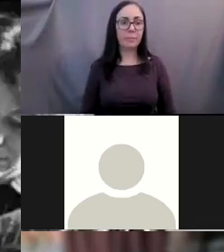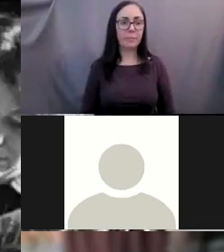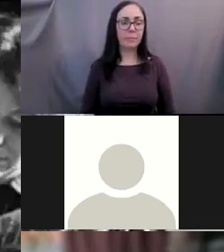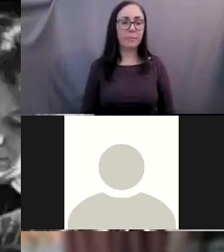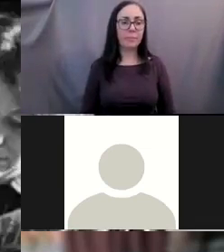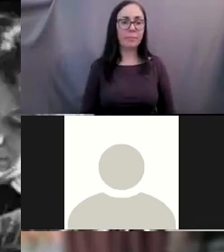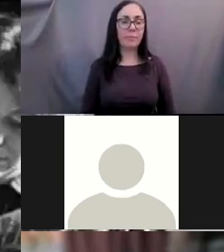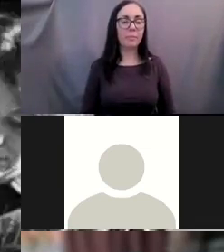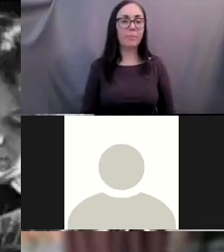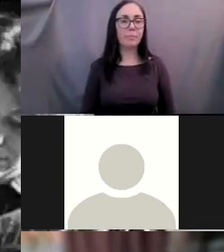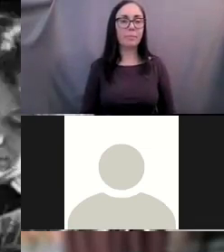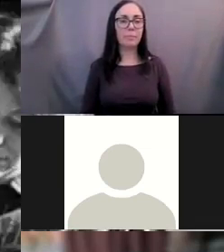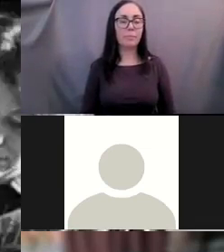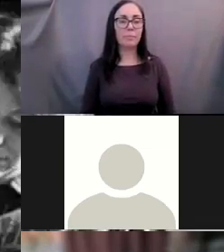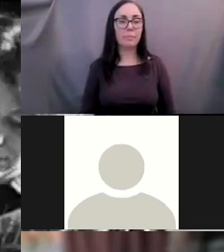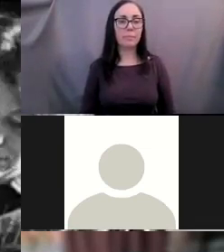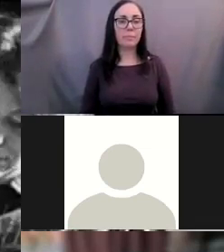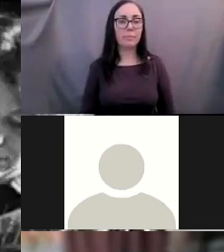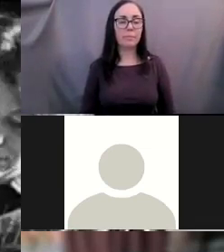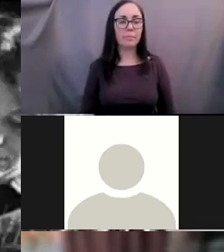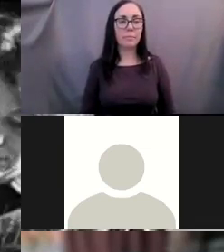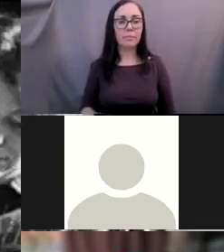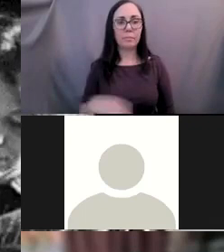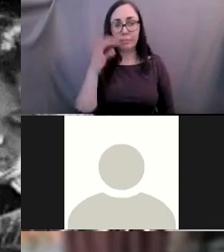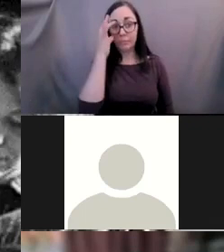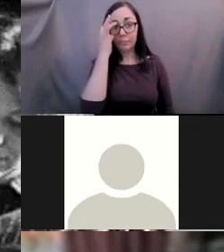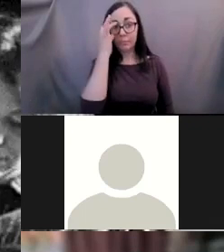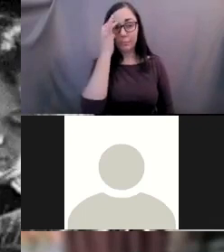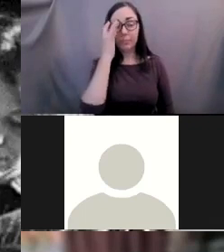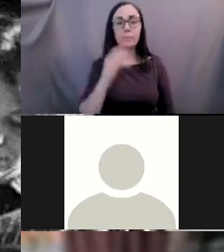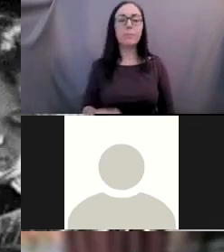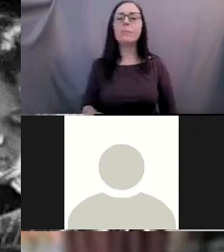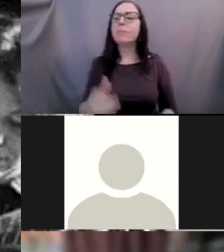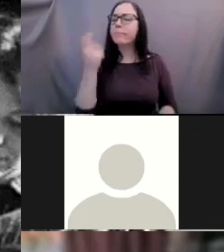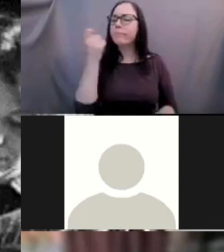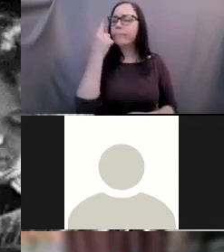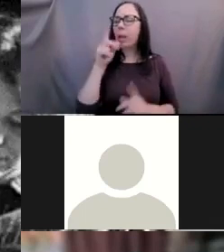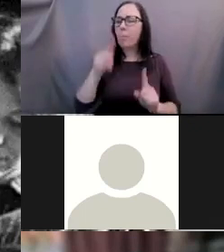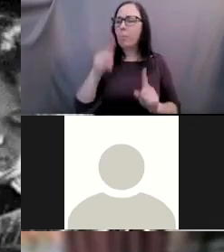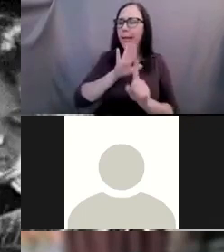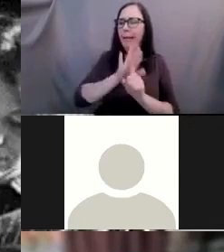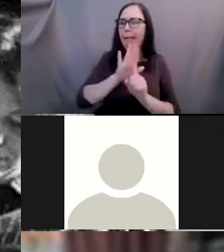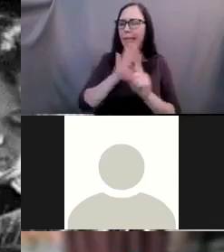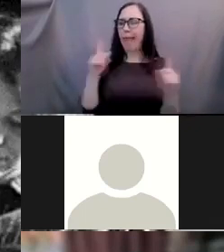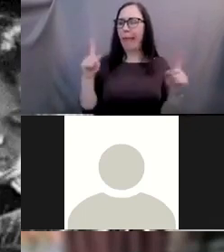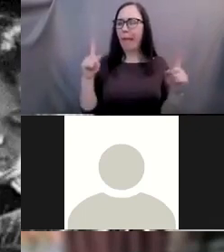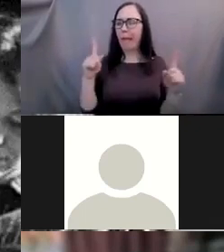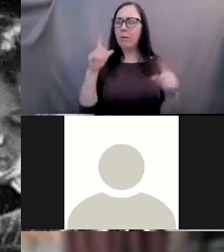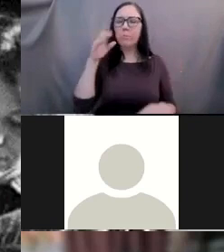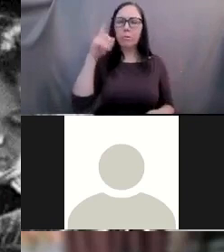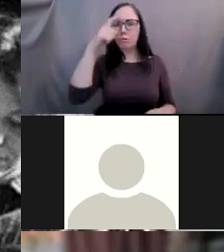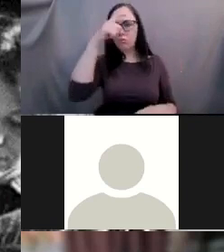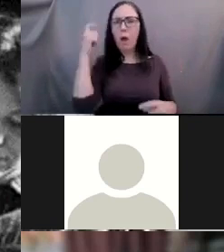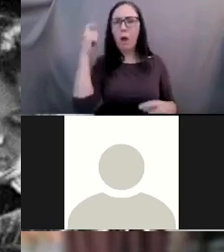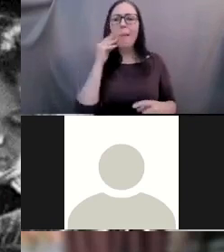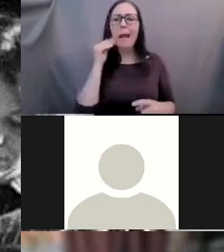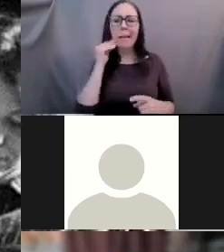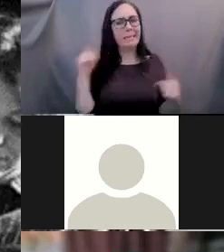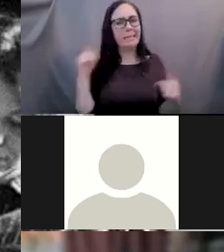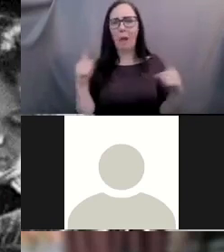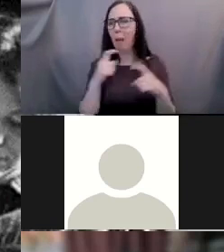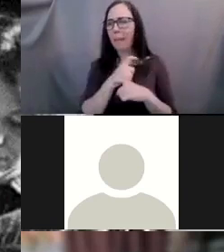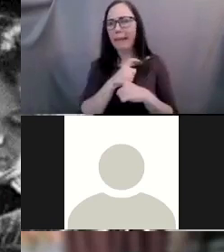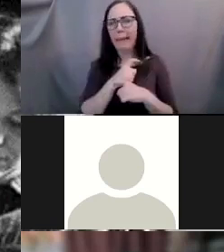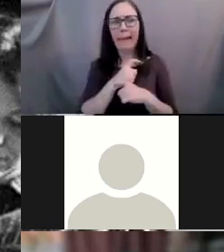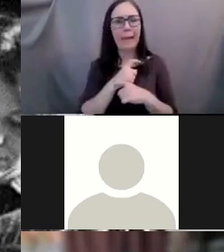People have complex trauma experiences. They might be physically vulnerable. There's an emotional